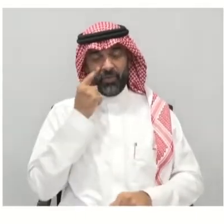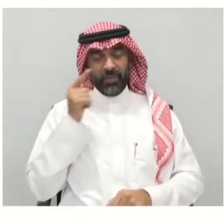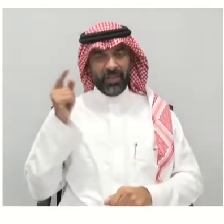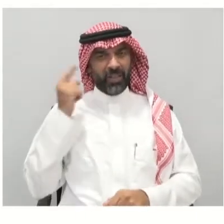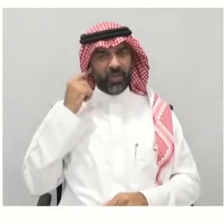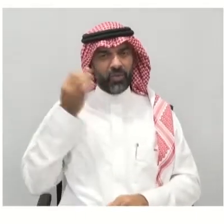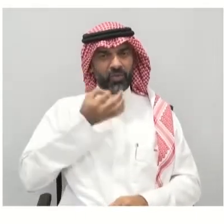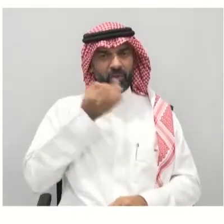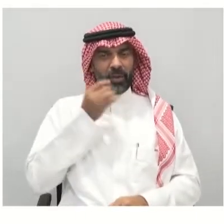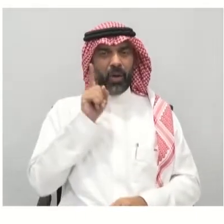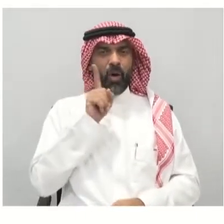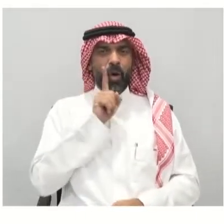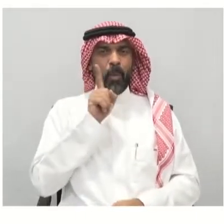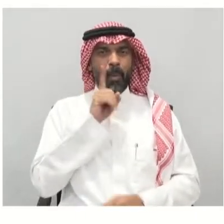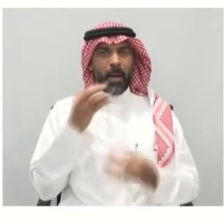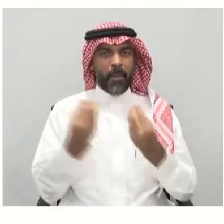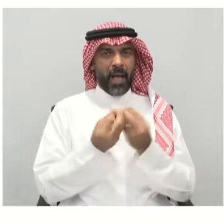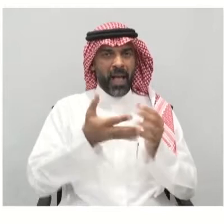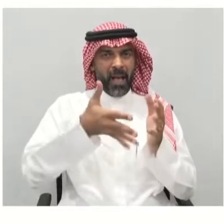her mom and her mother.